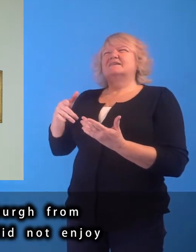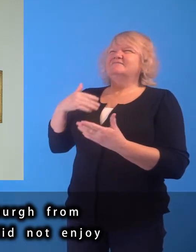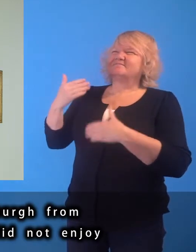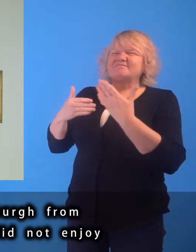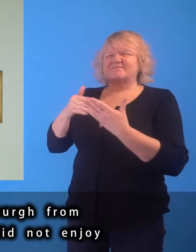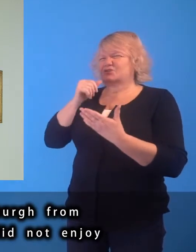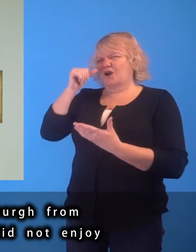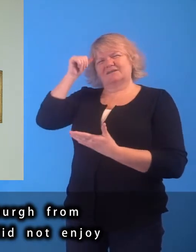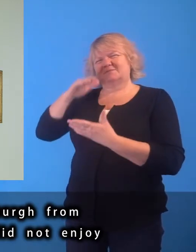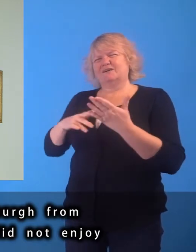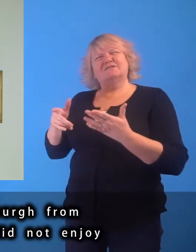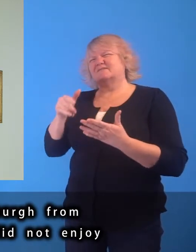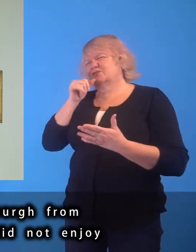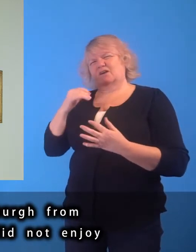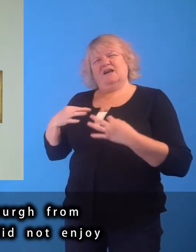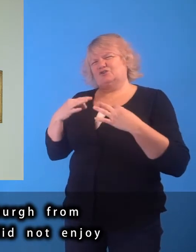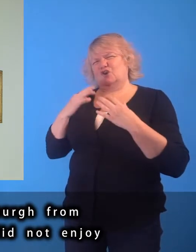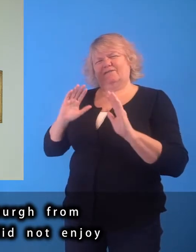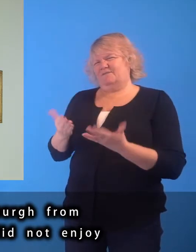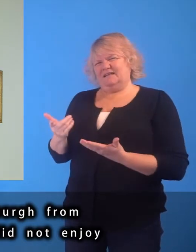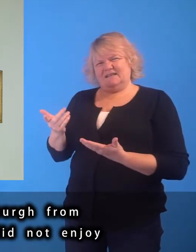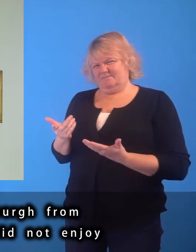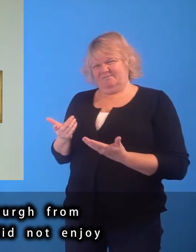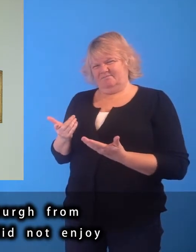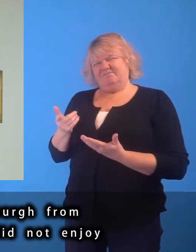an experience he did not enjoy,